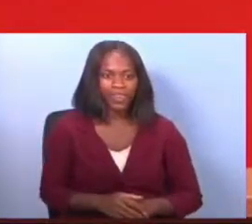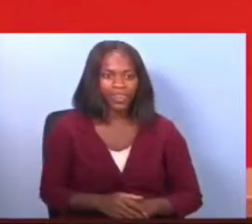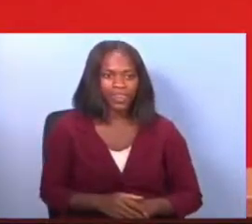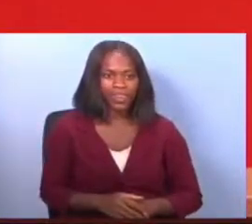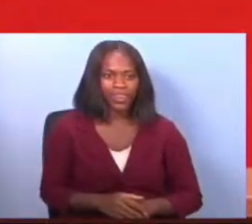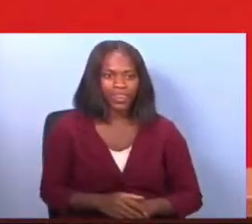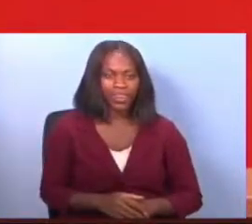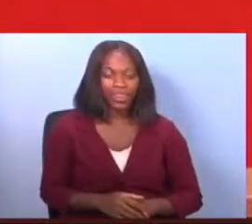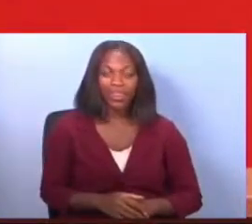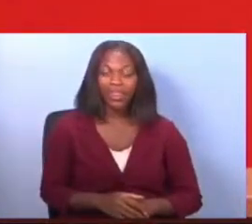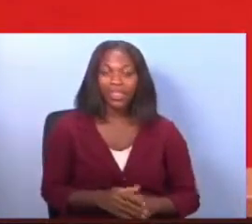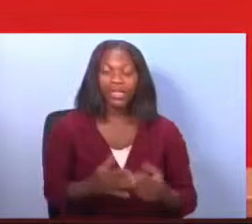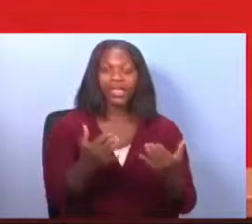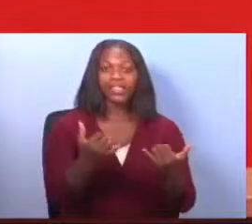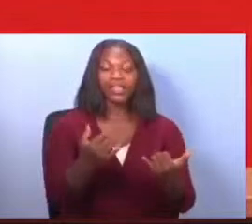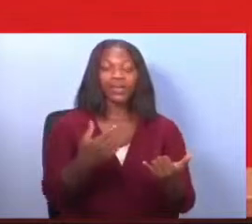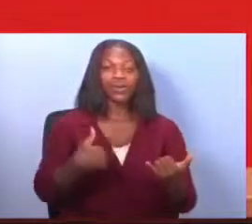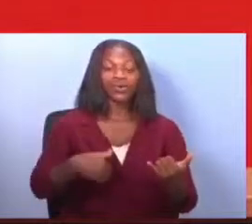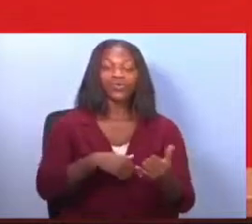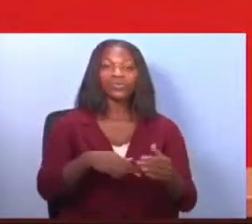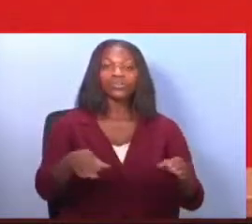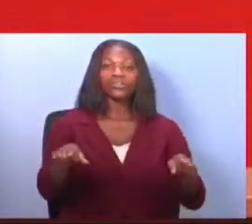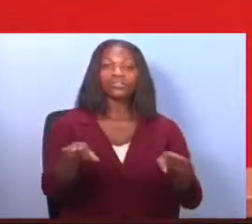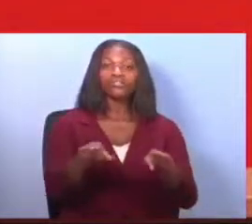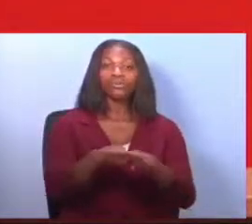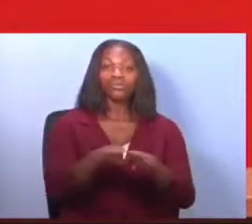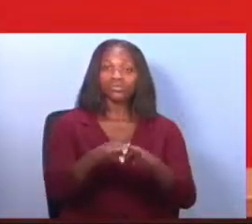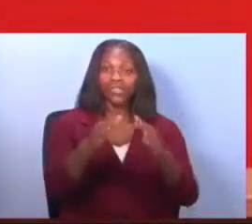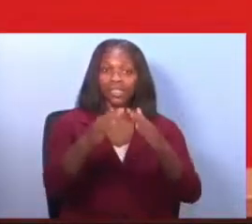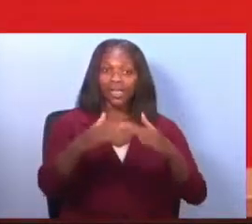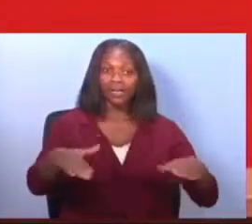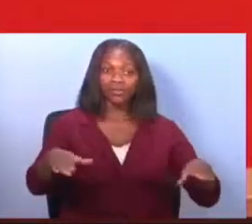The House is accordingly adjourned.